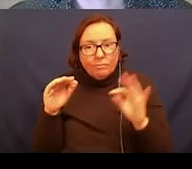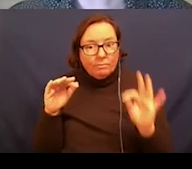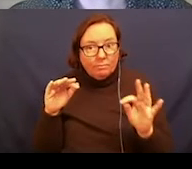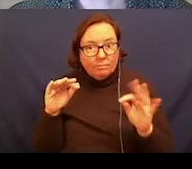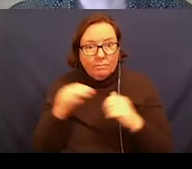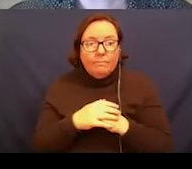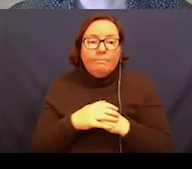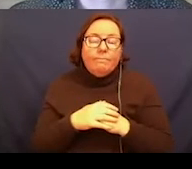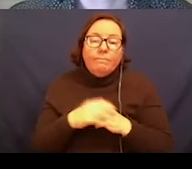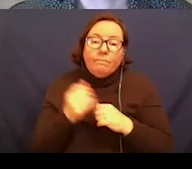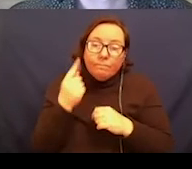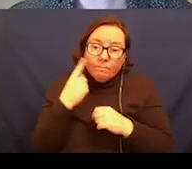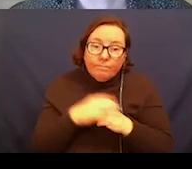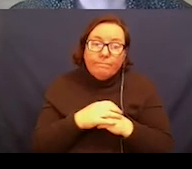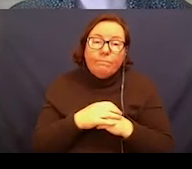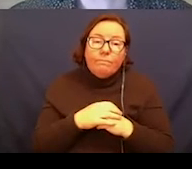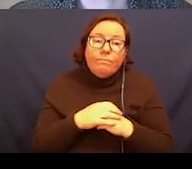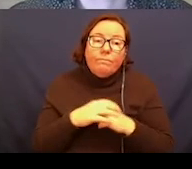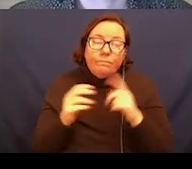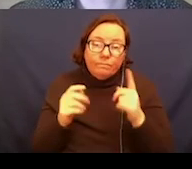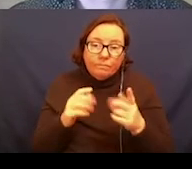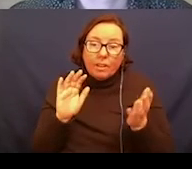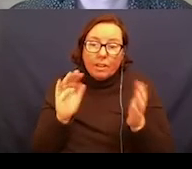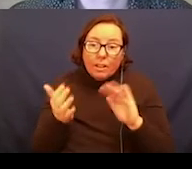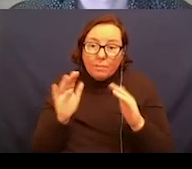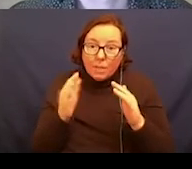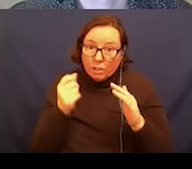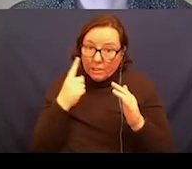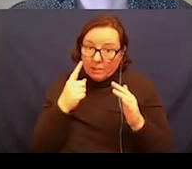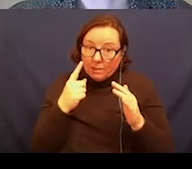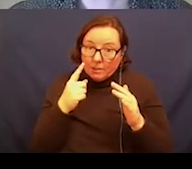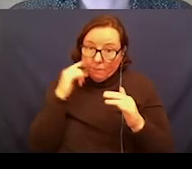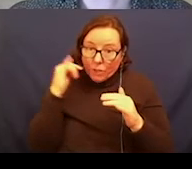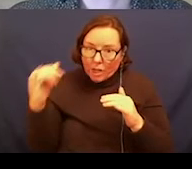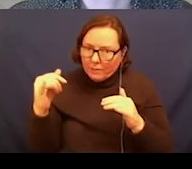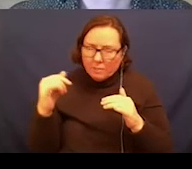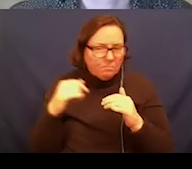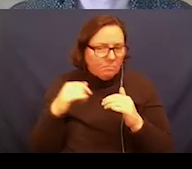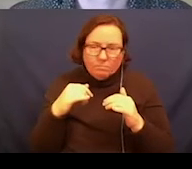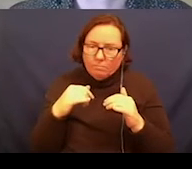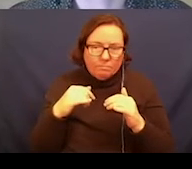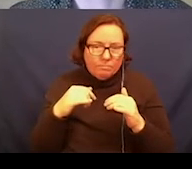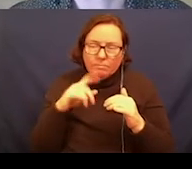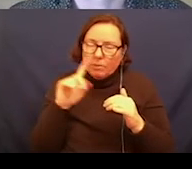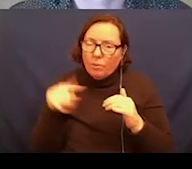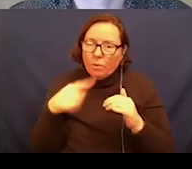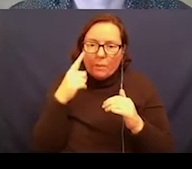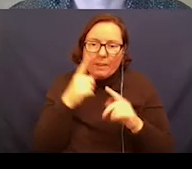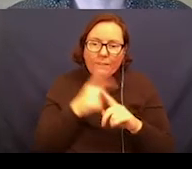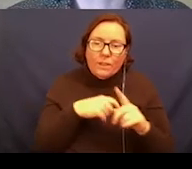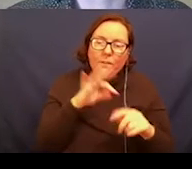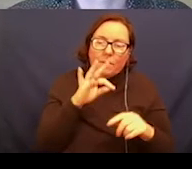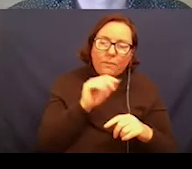Now, importantly, this price comparison only applies to the months from